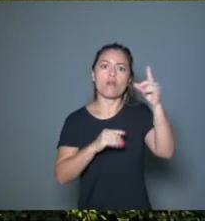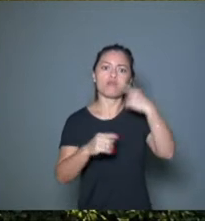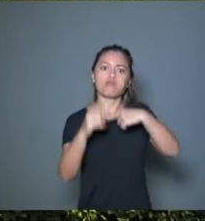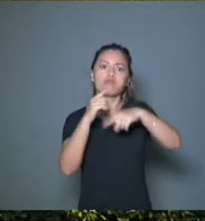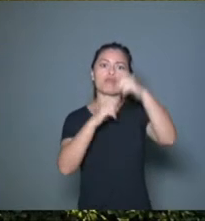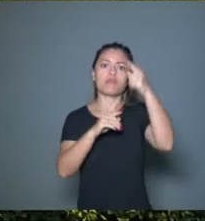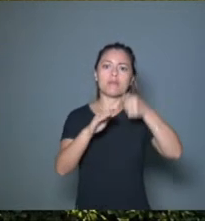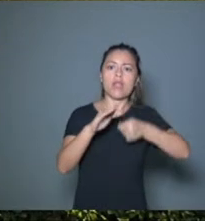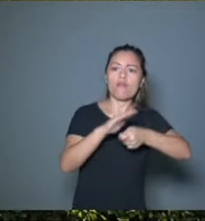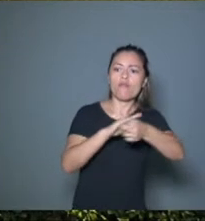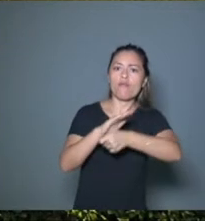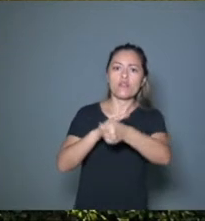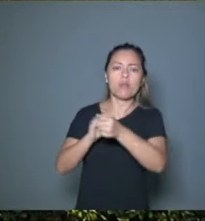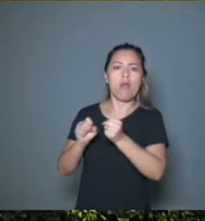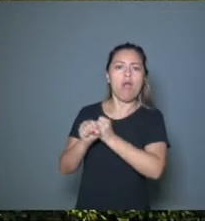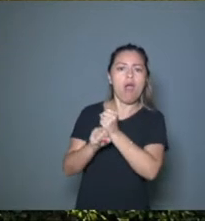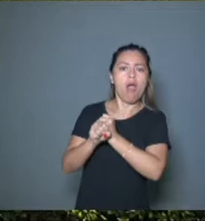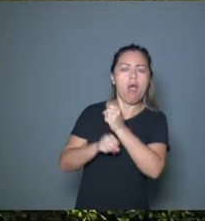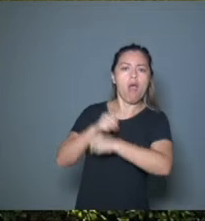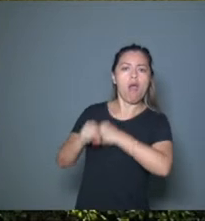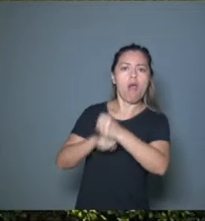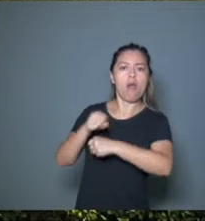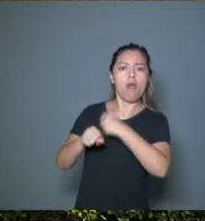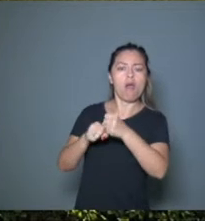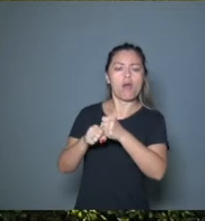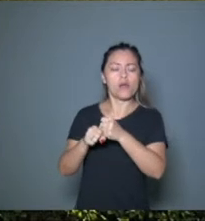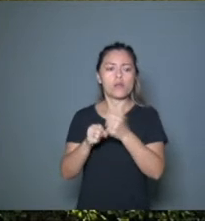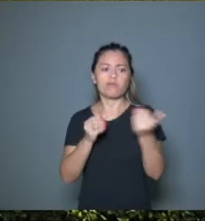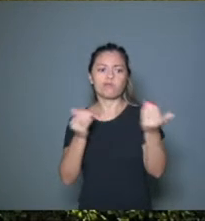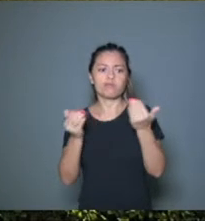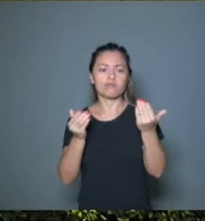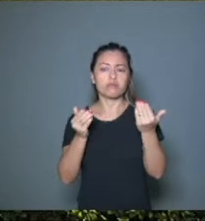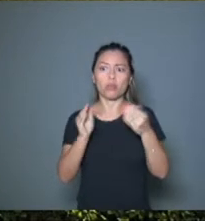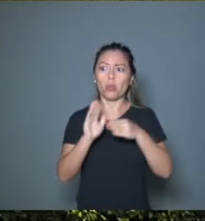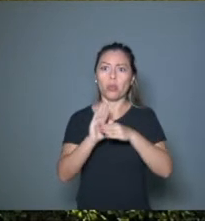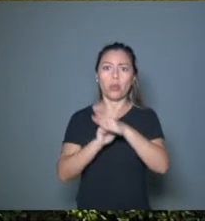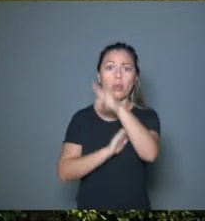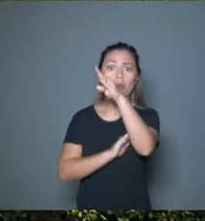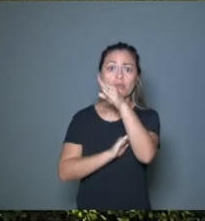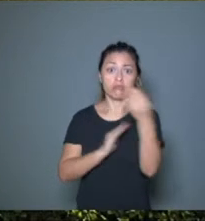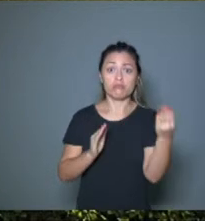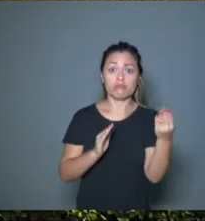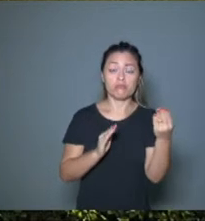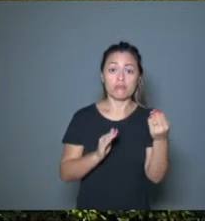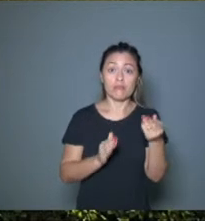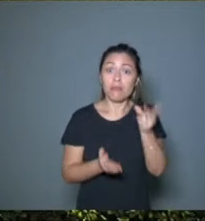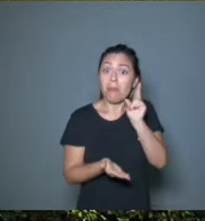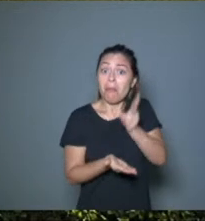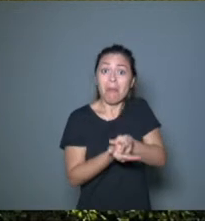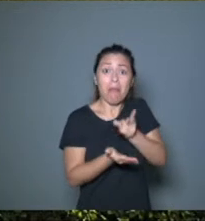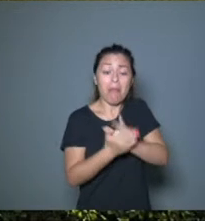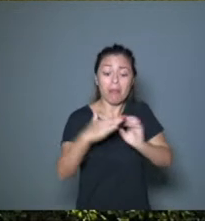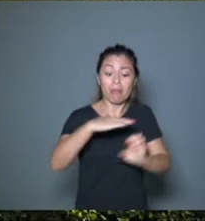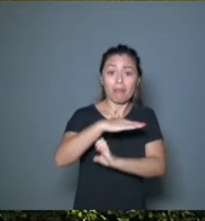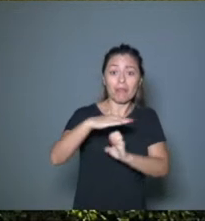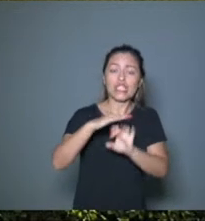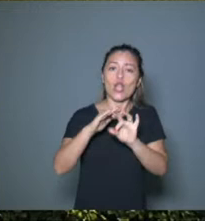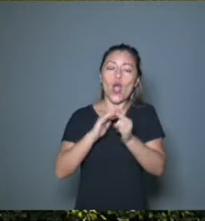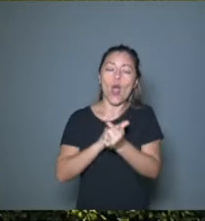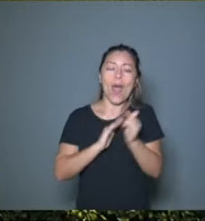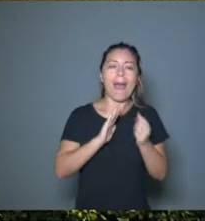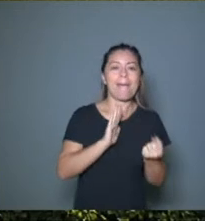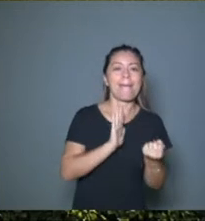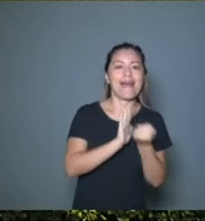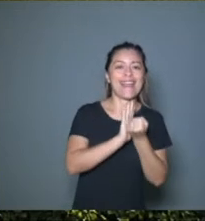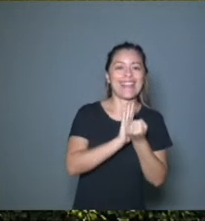value-wise to our shareholders over the years. Although as a company, it's within the same company, it's